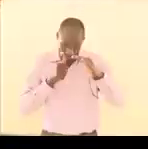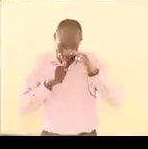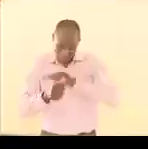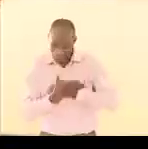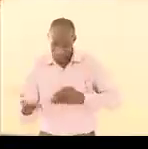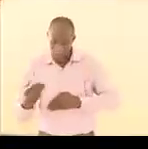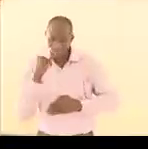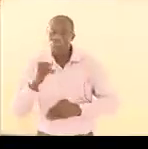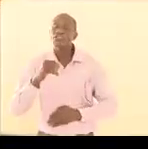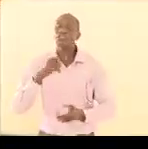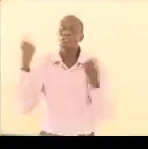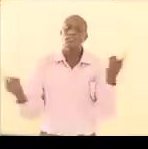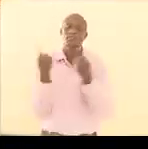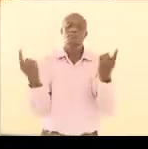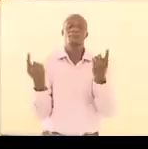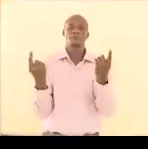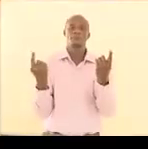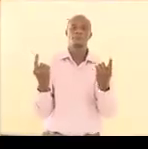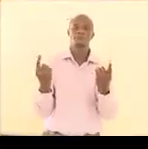sin.